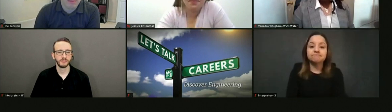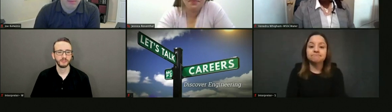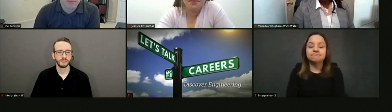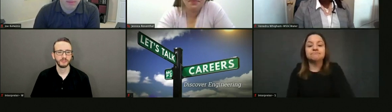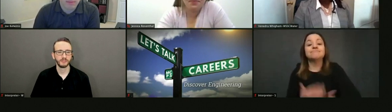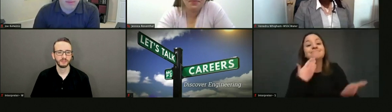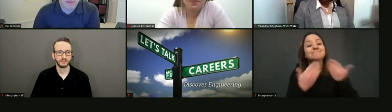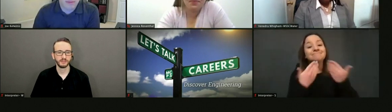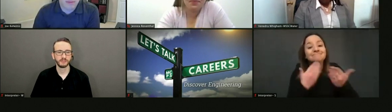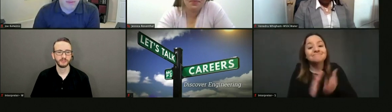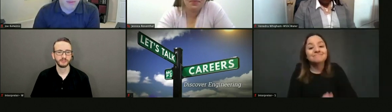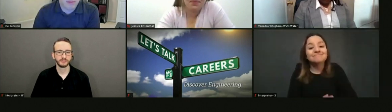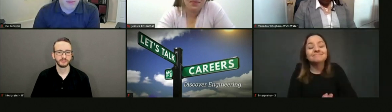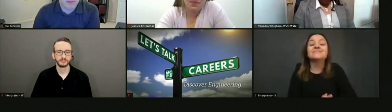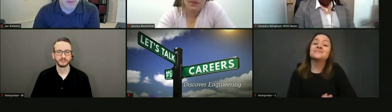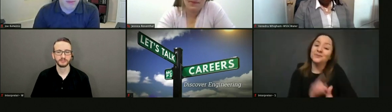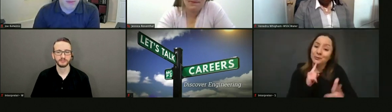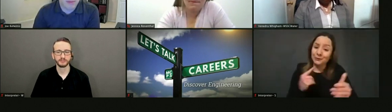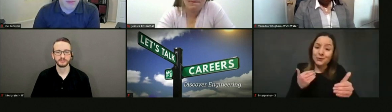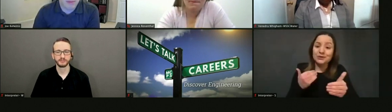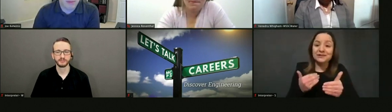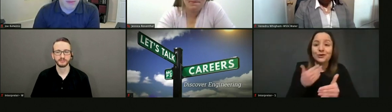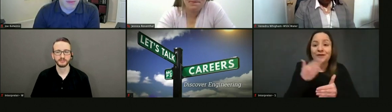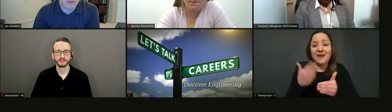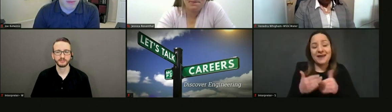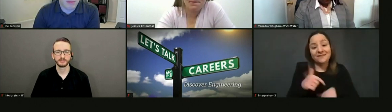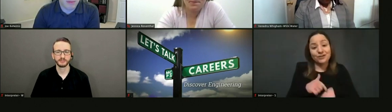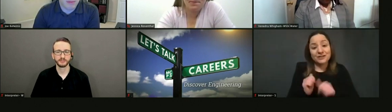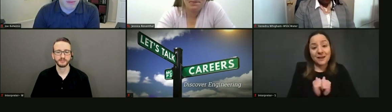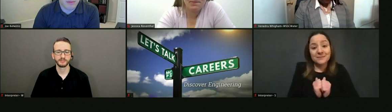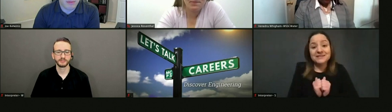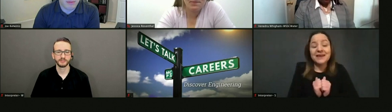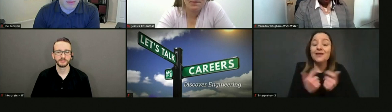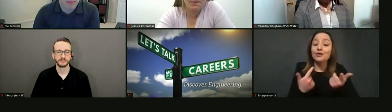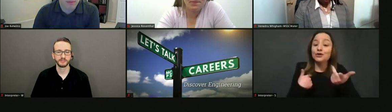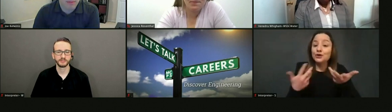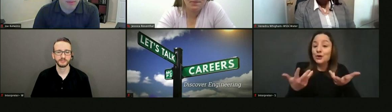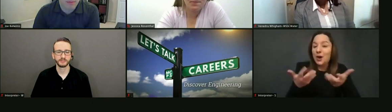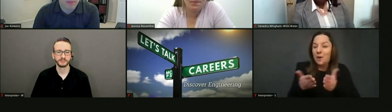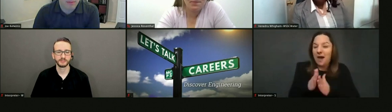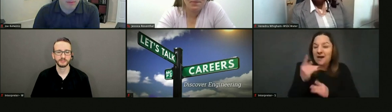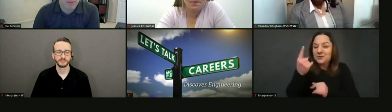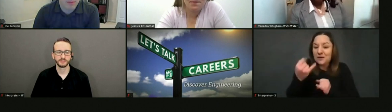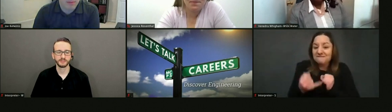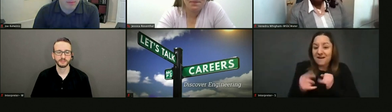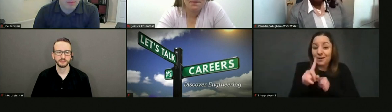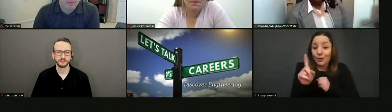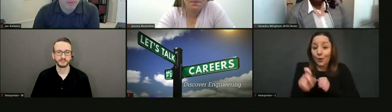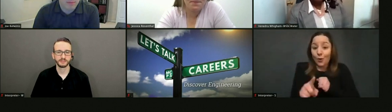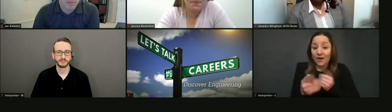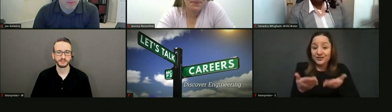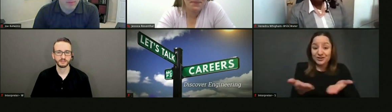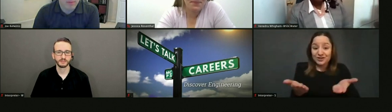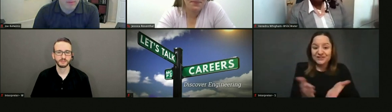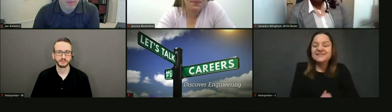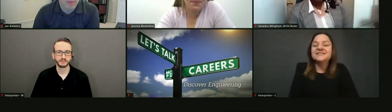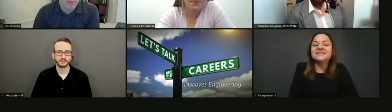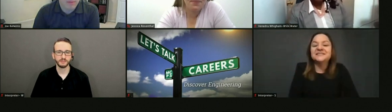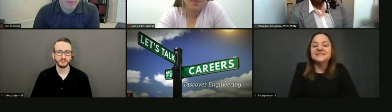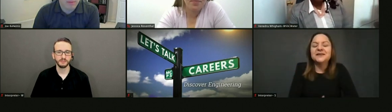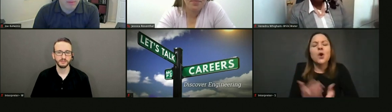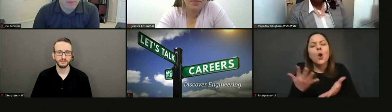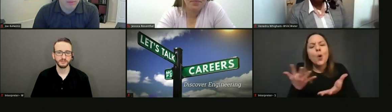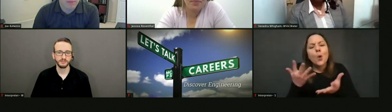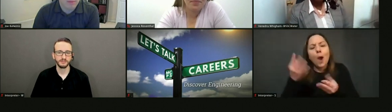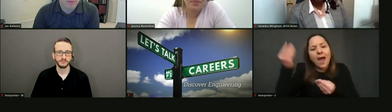Thank you. We are nearing the end of our time together. So let me ask this one final question to our guests. What advice